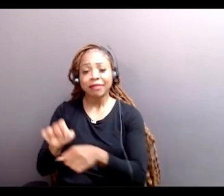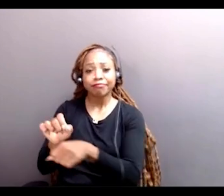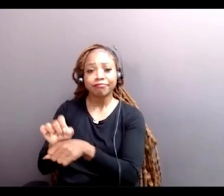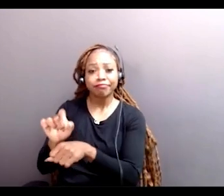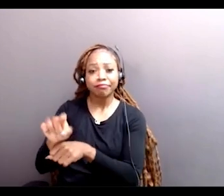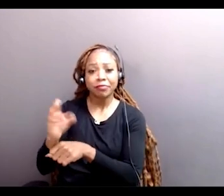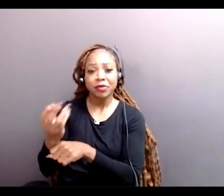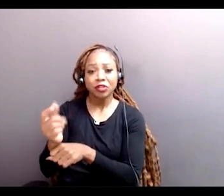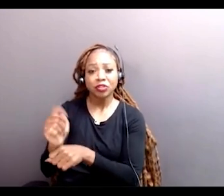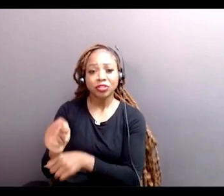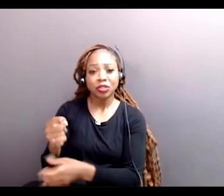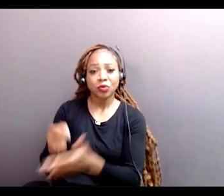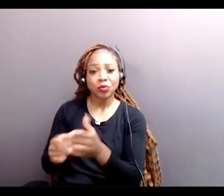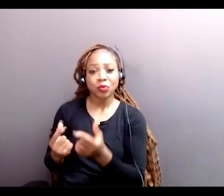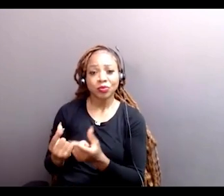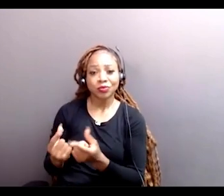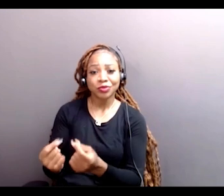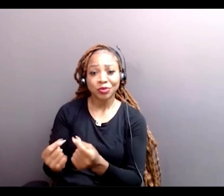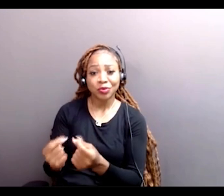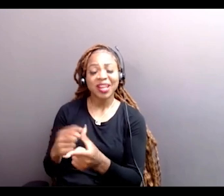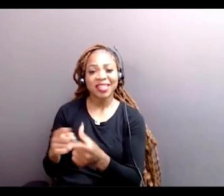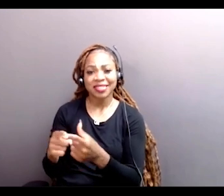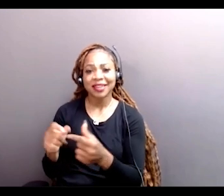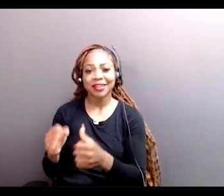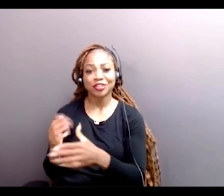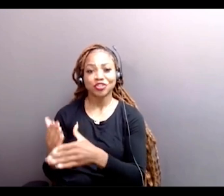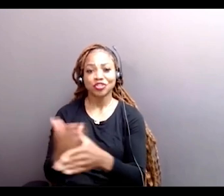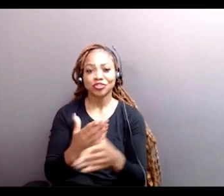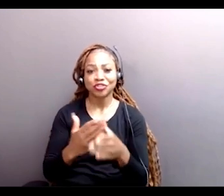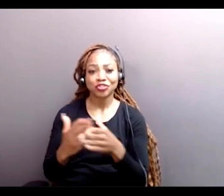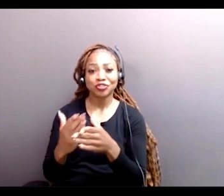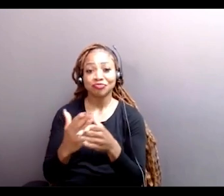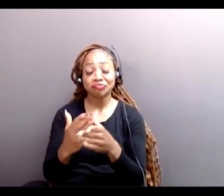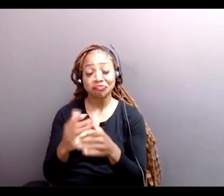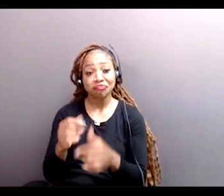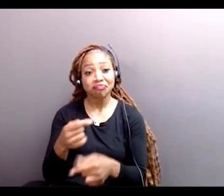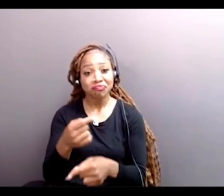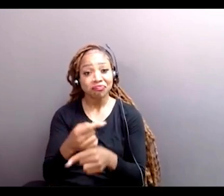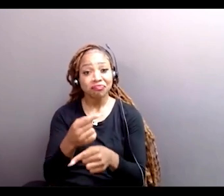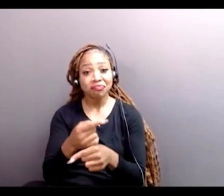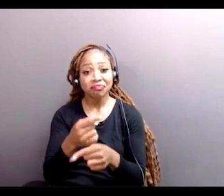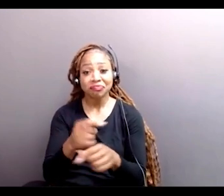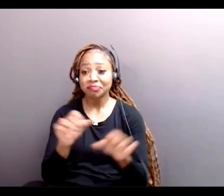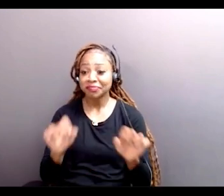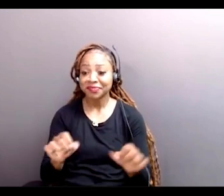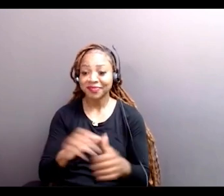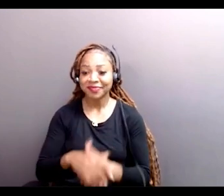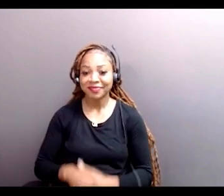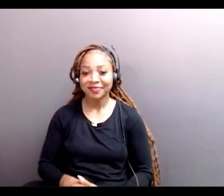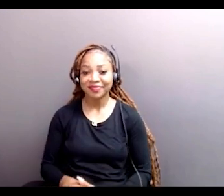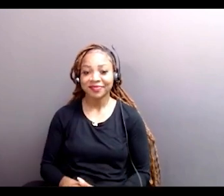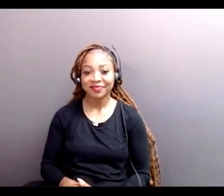in the chat, and we will see them, and so we can share that back with the group. Yes, yes, Those exactly. responses come in.